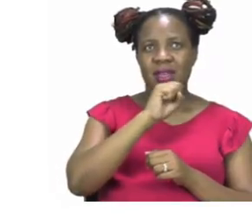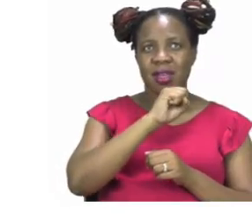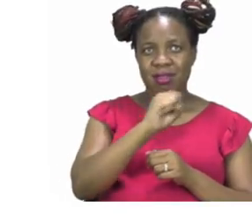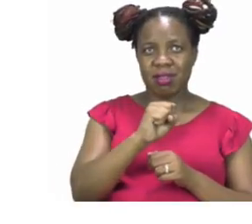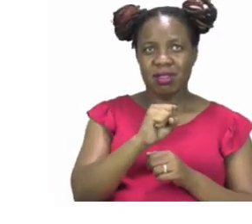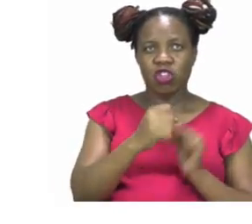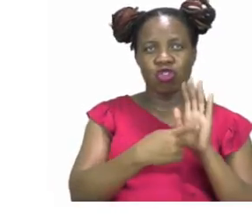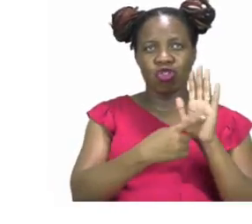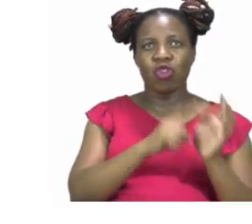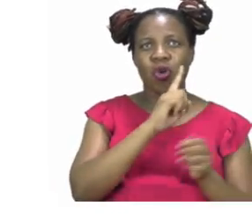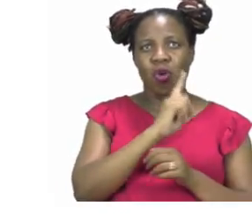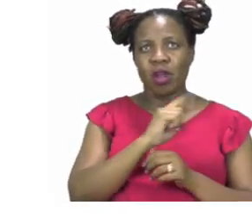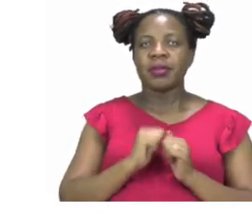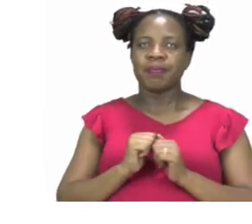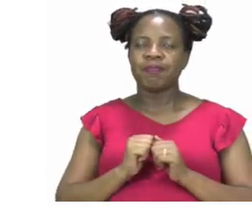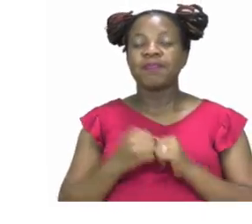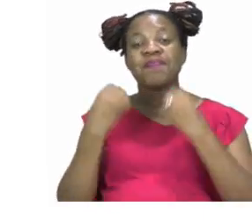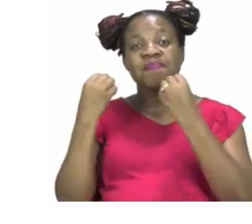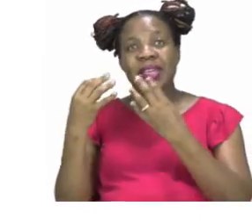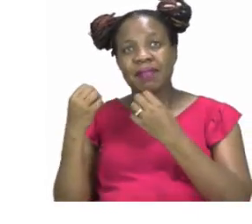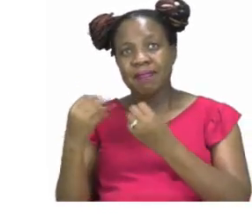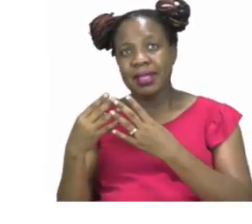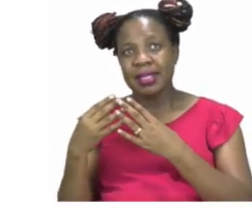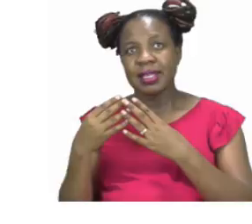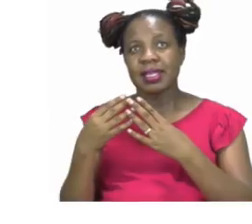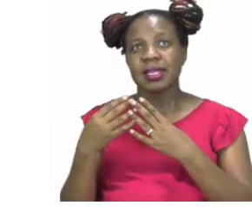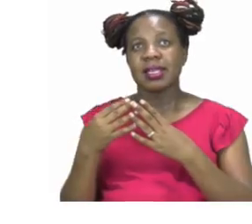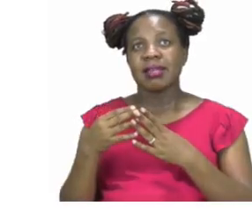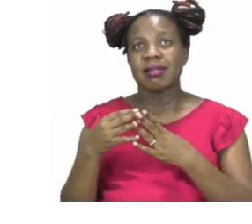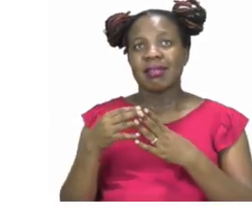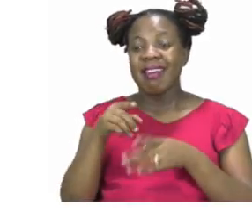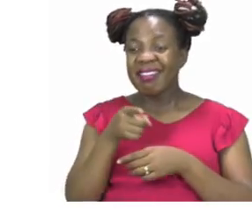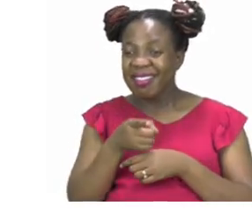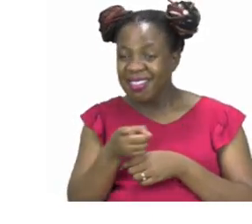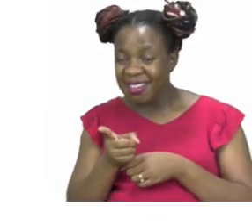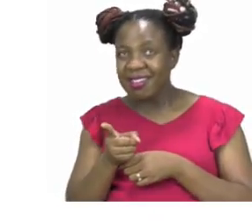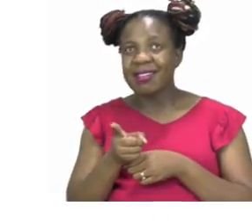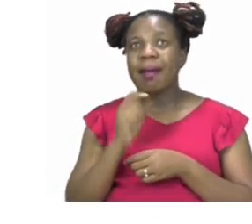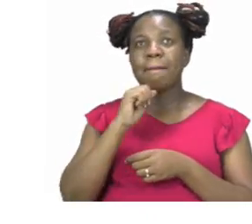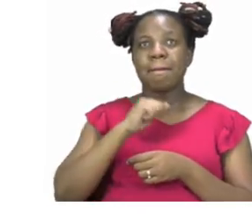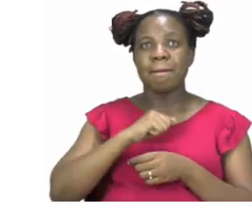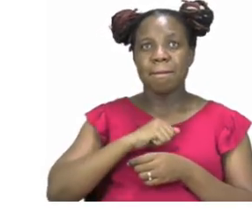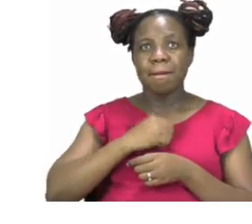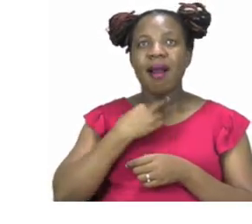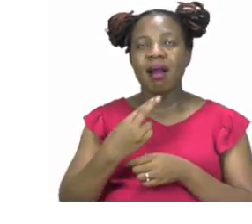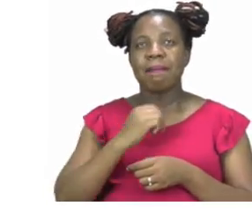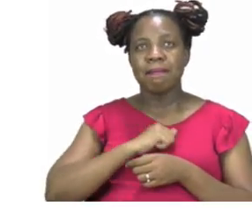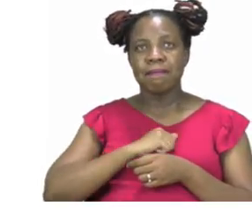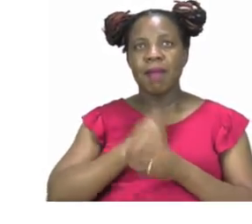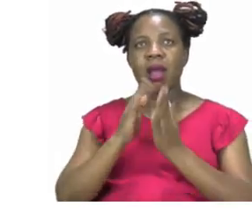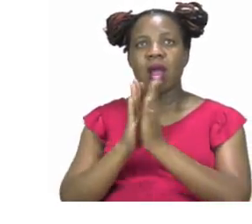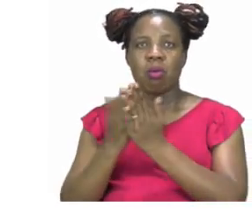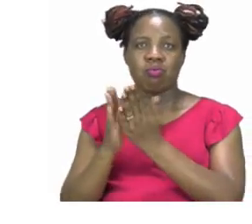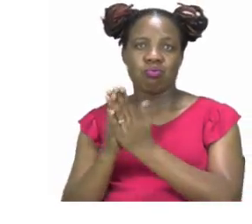says, "These are books." In this case, there are more than one book, so we use the